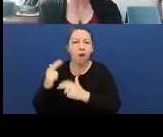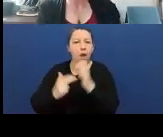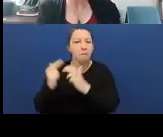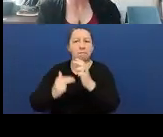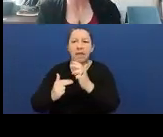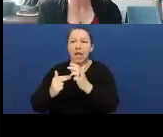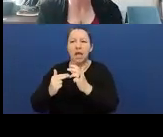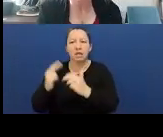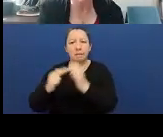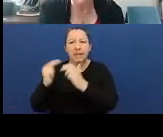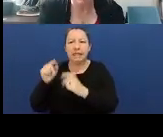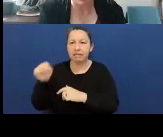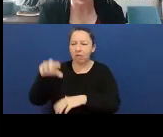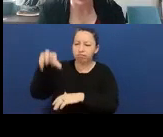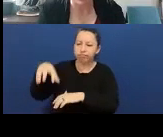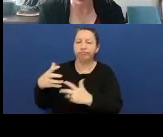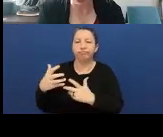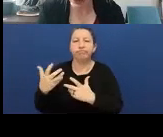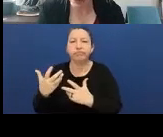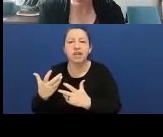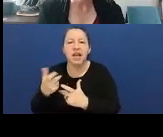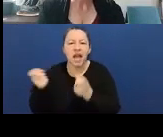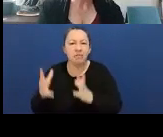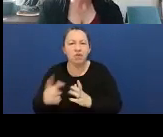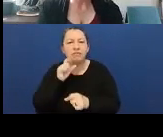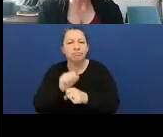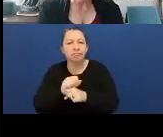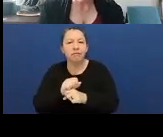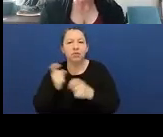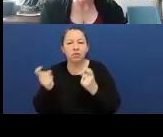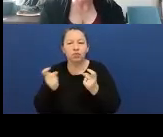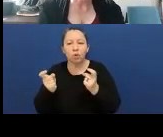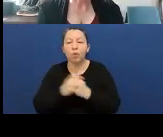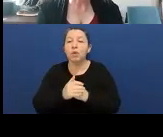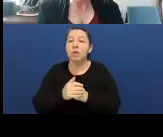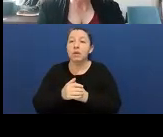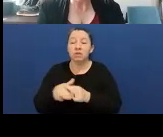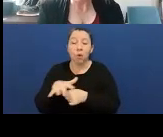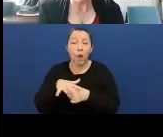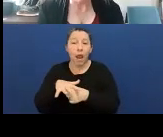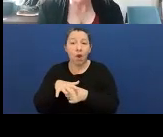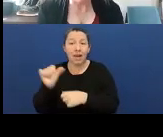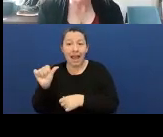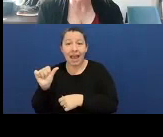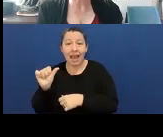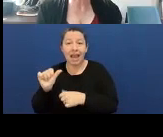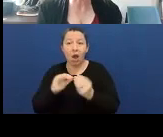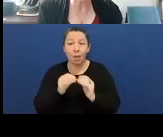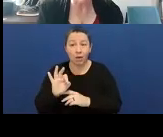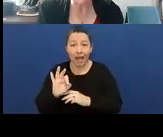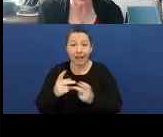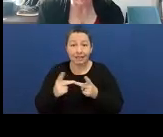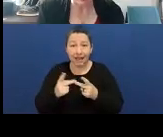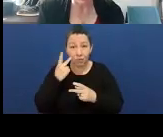the administrators definitely controlled. So Area A at Site 9, which you see in the circle, it